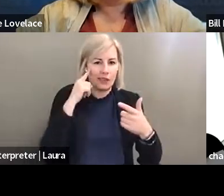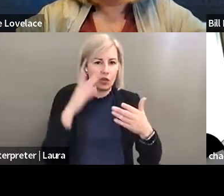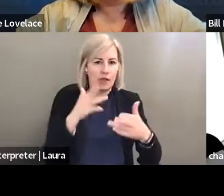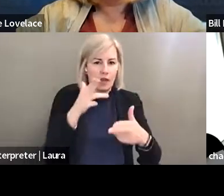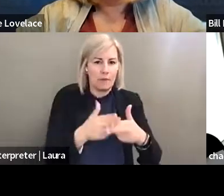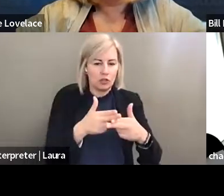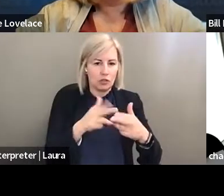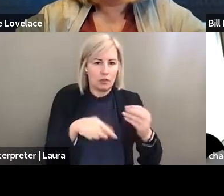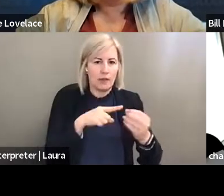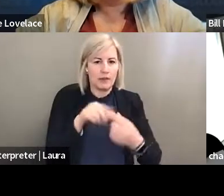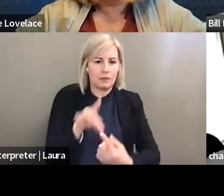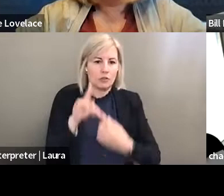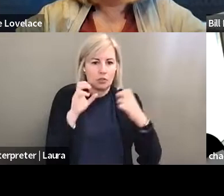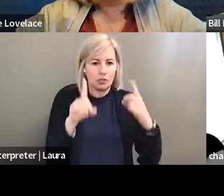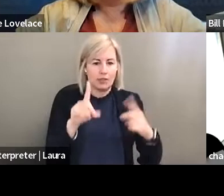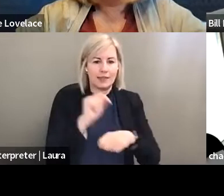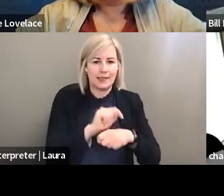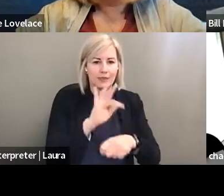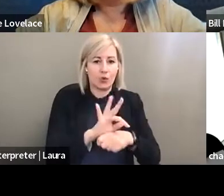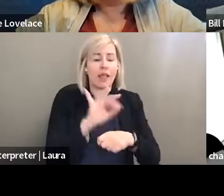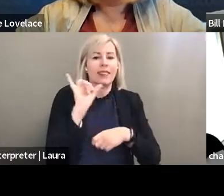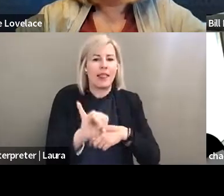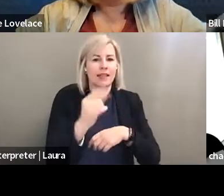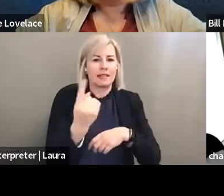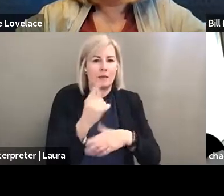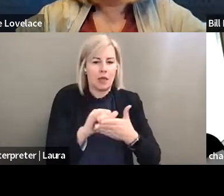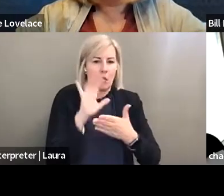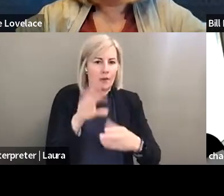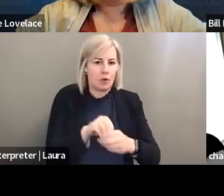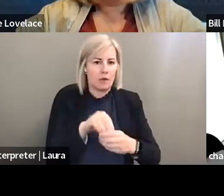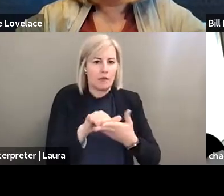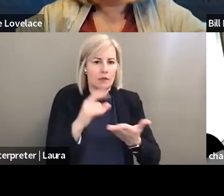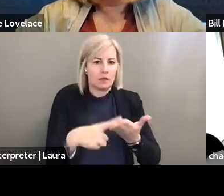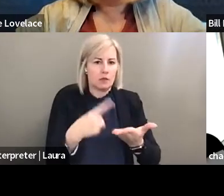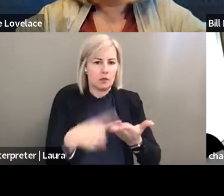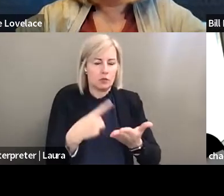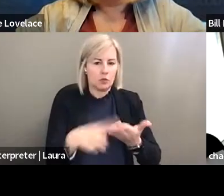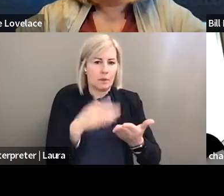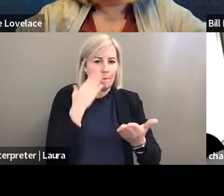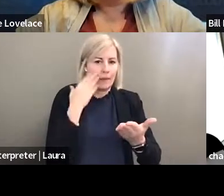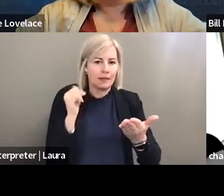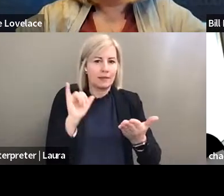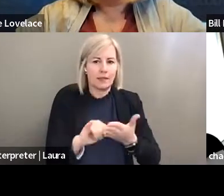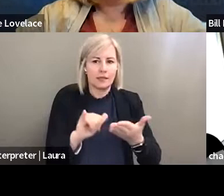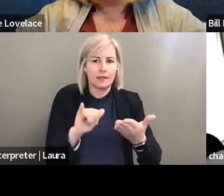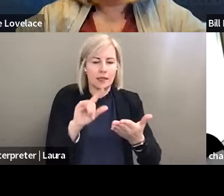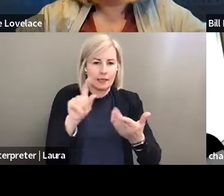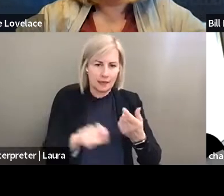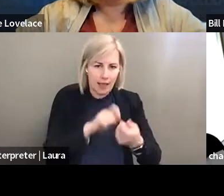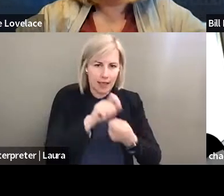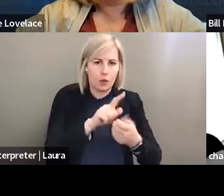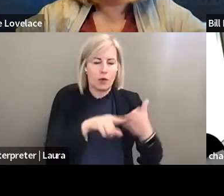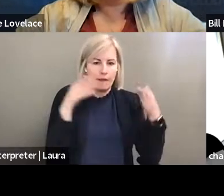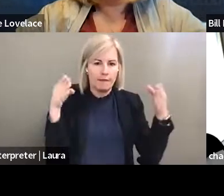special education task force, I think that is actually something that's going to be a part of that discussion, because that is entirely what that focus